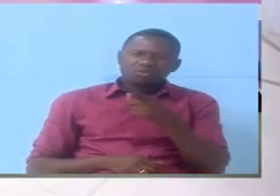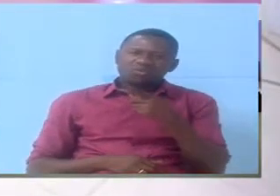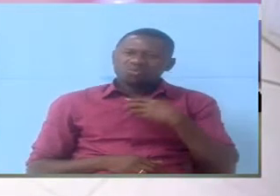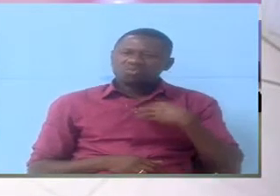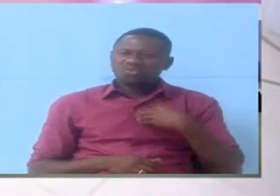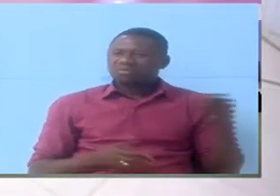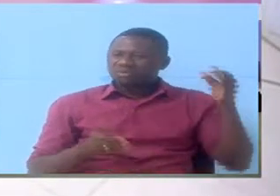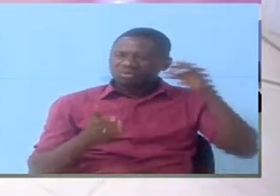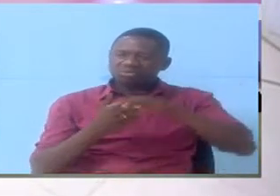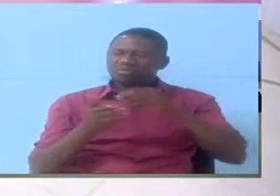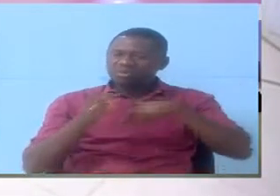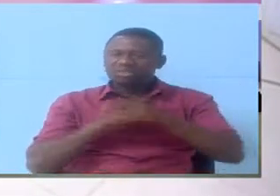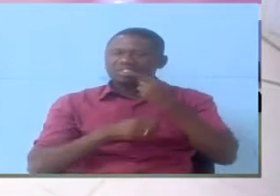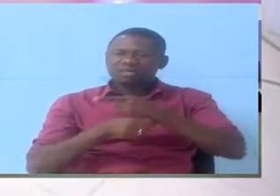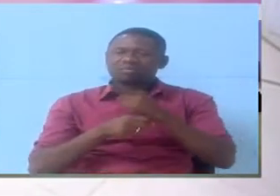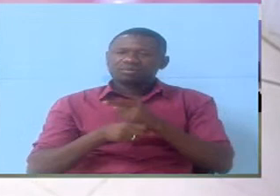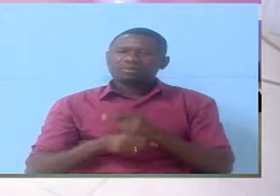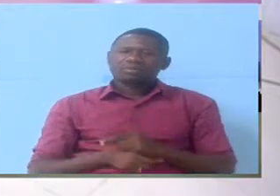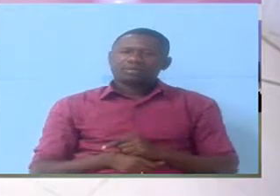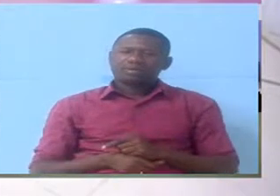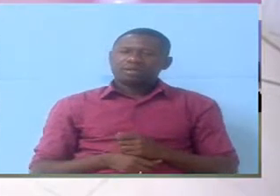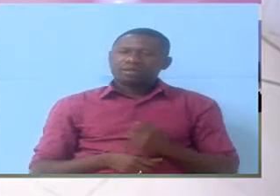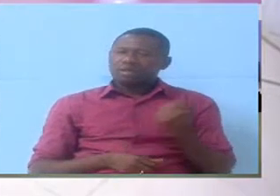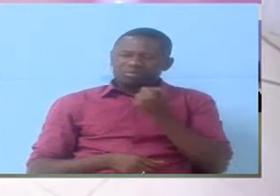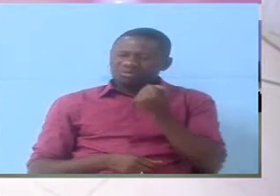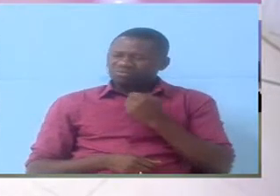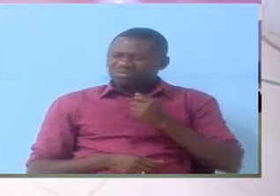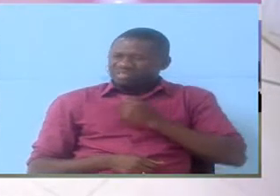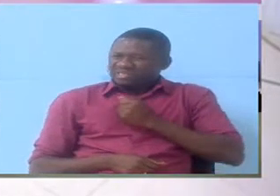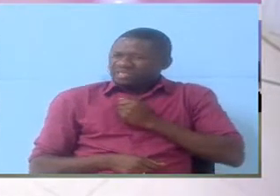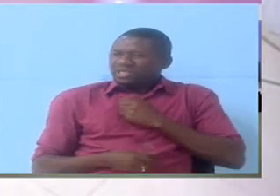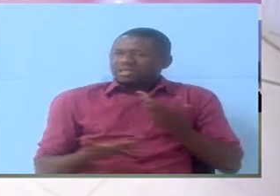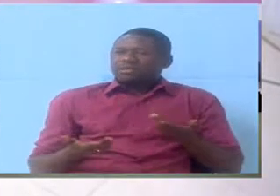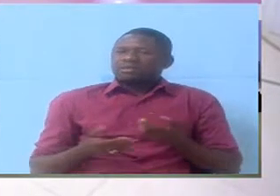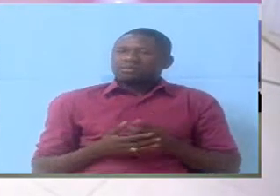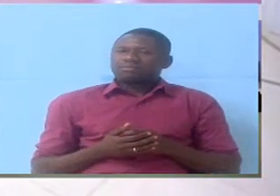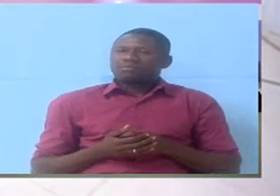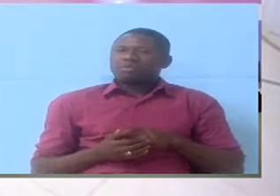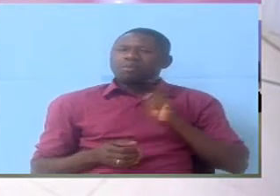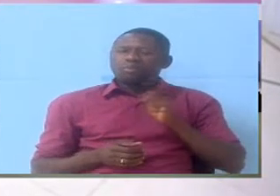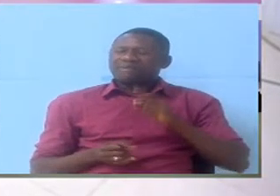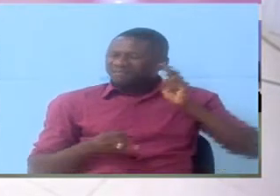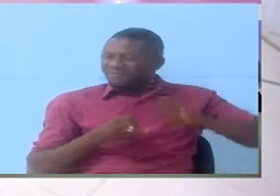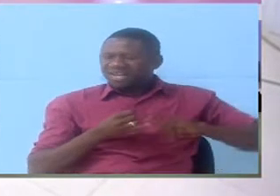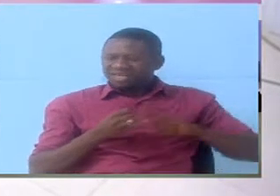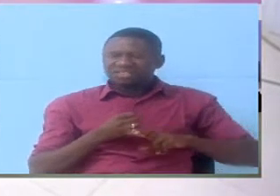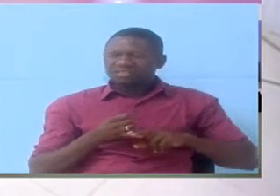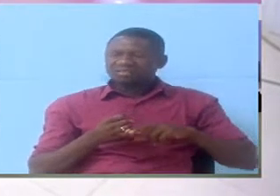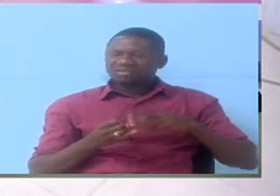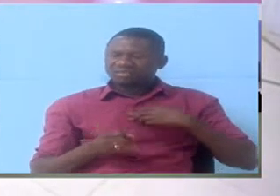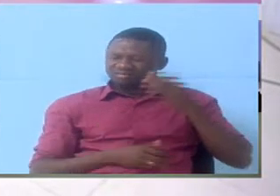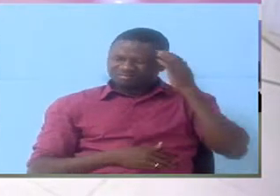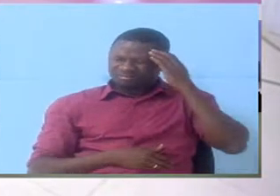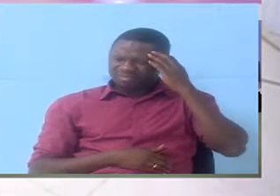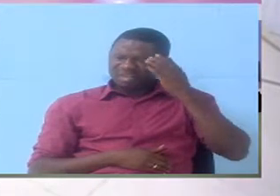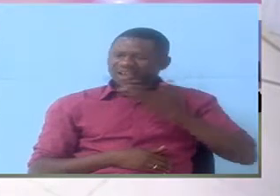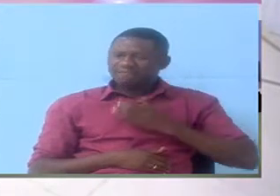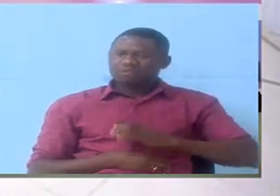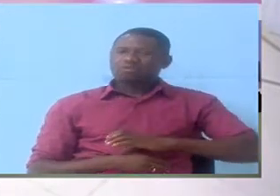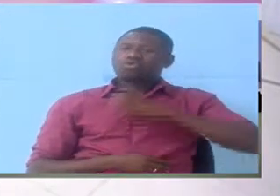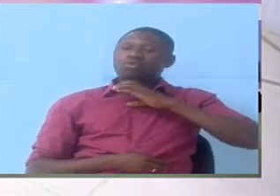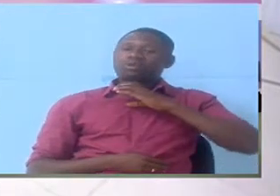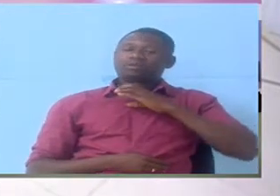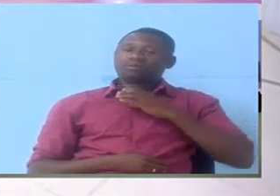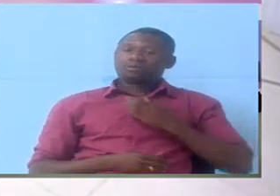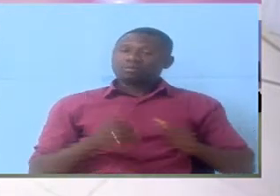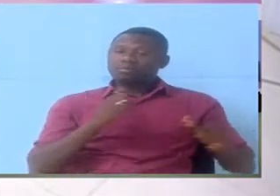kuo. But finally. Bari abandulato. I have to muster the courage. Fonganyin jusota. Came back home.